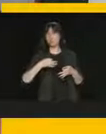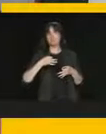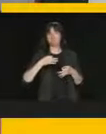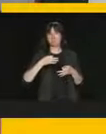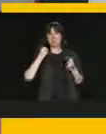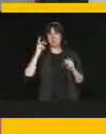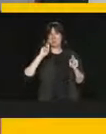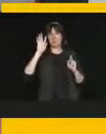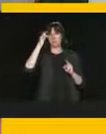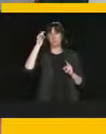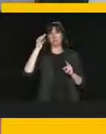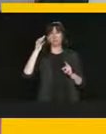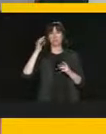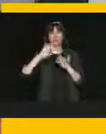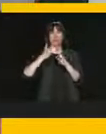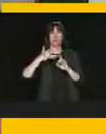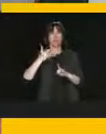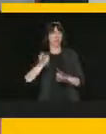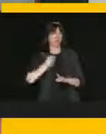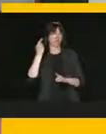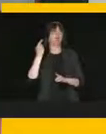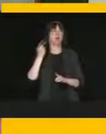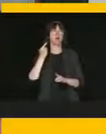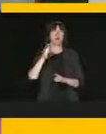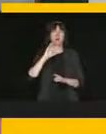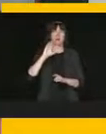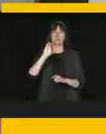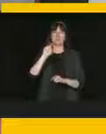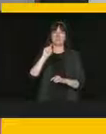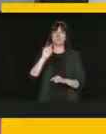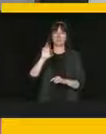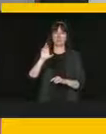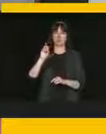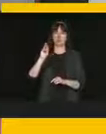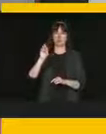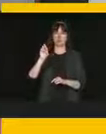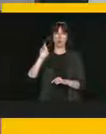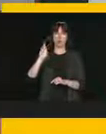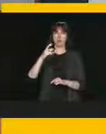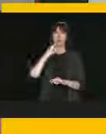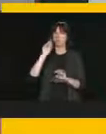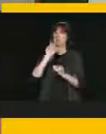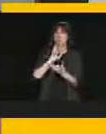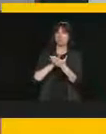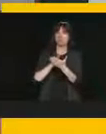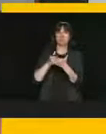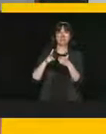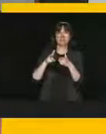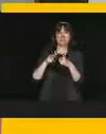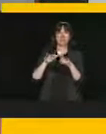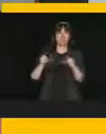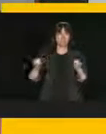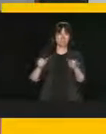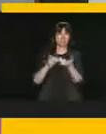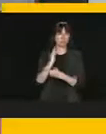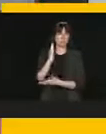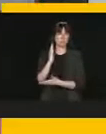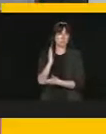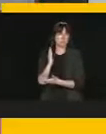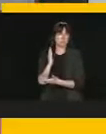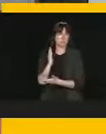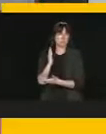by this. Senator Cormier said nothing justifies violating the Official Languages Act. What